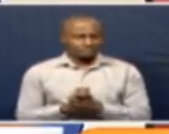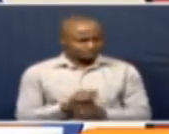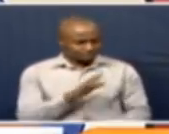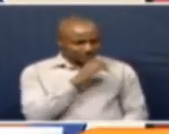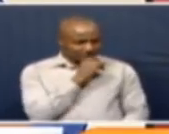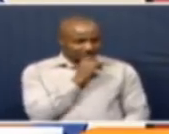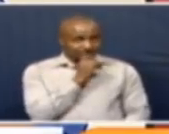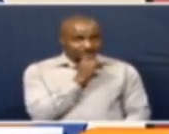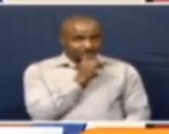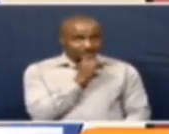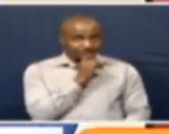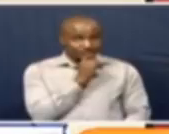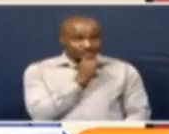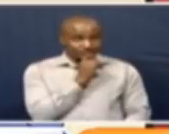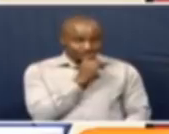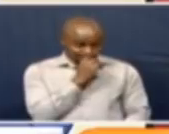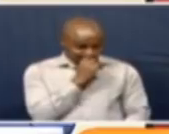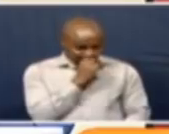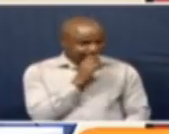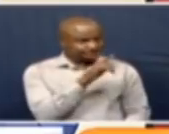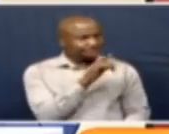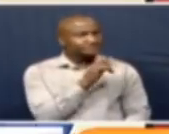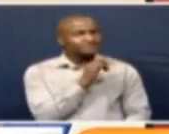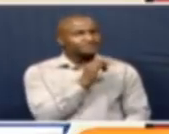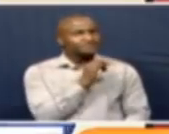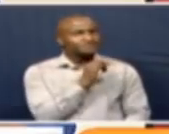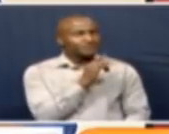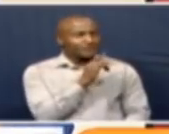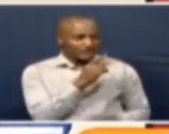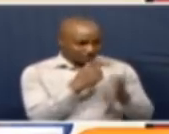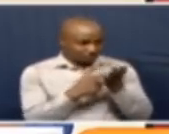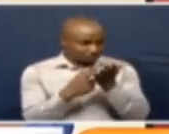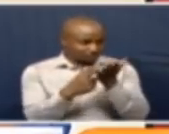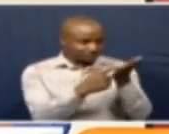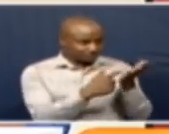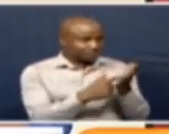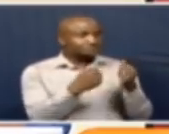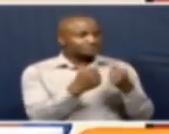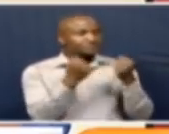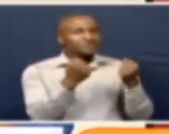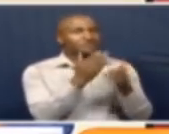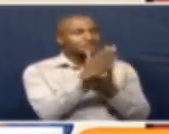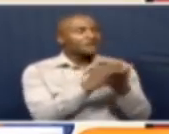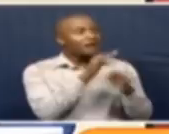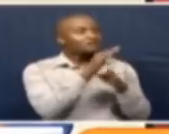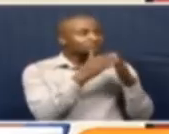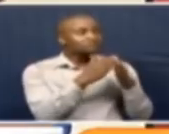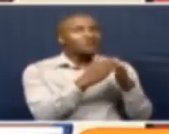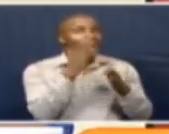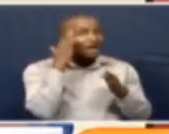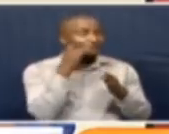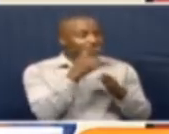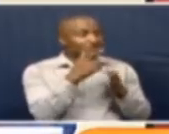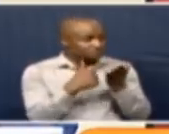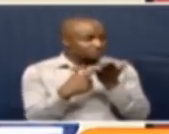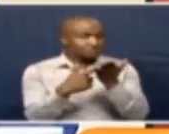Steve and you, Benjamin, the fact that this conversation actually happens, sexual favors, and I know that this is a